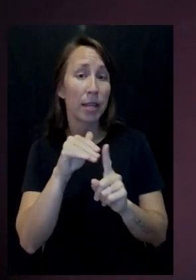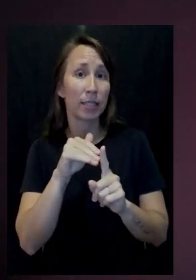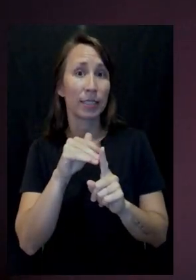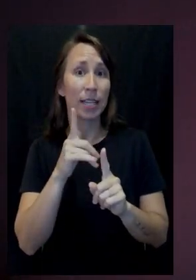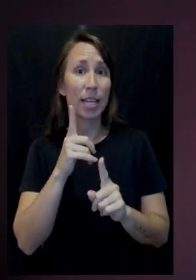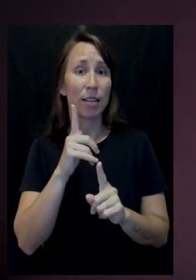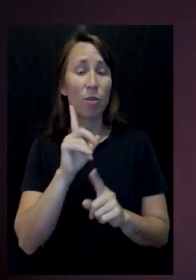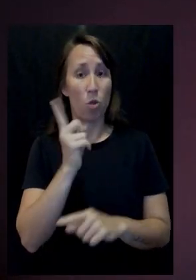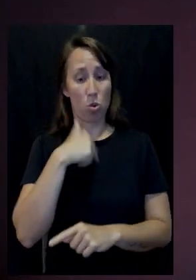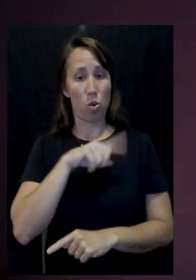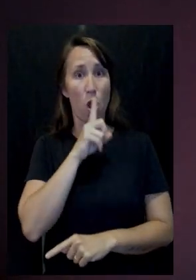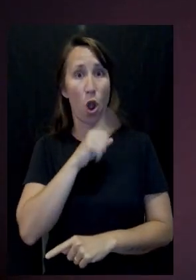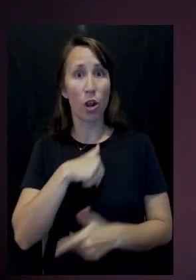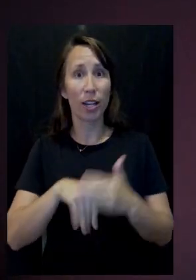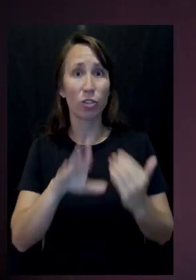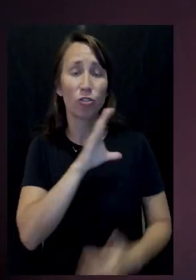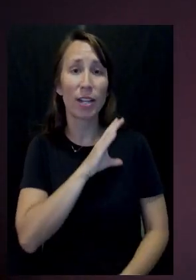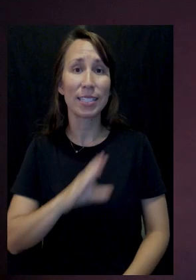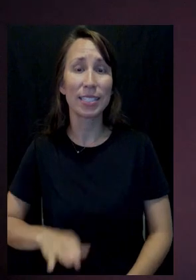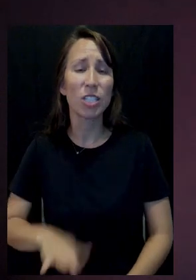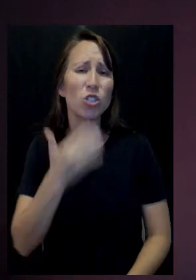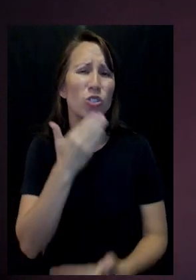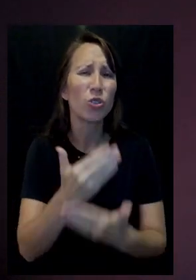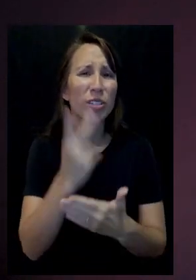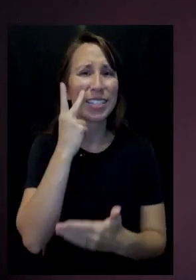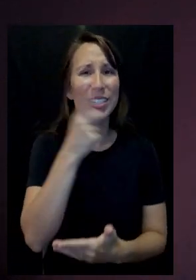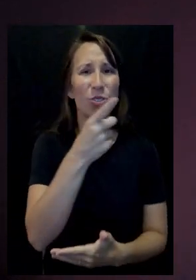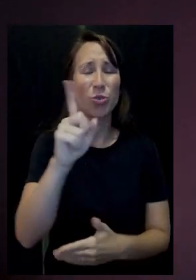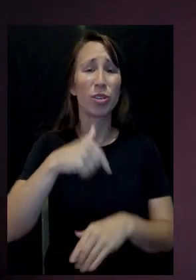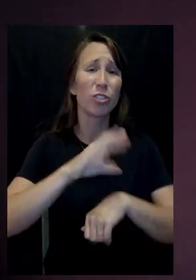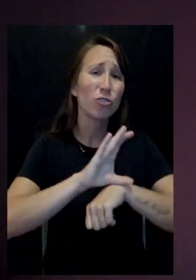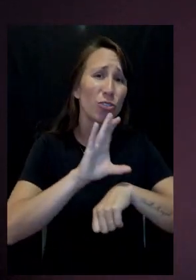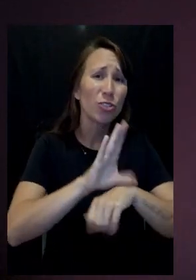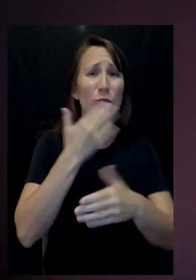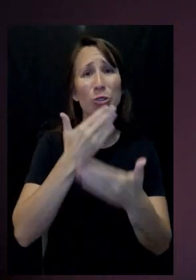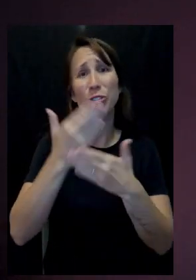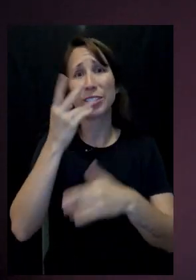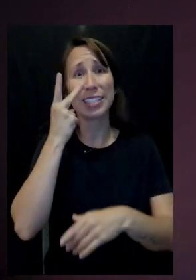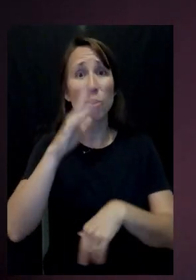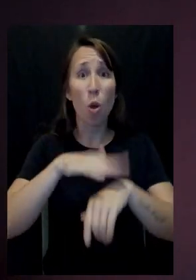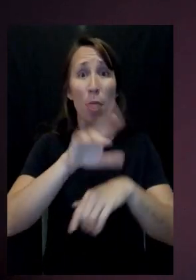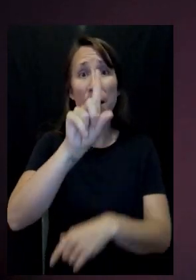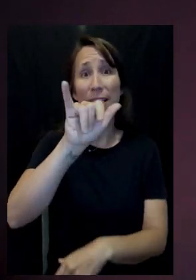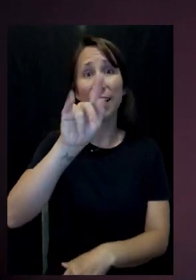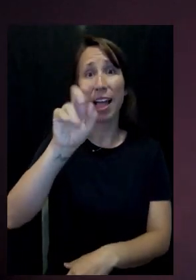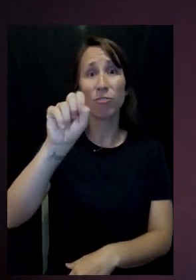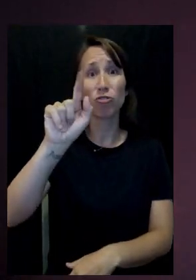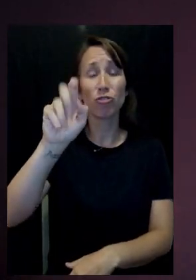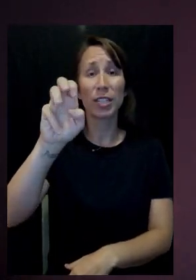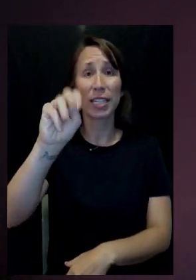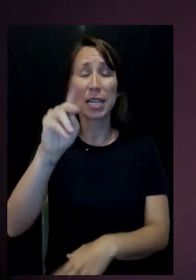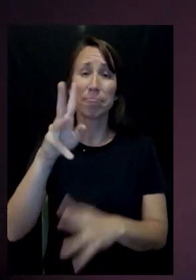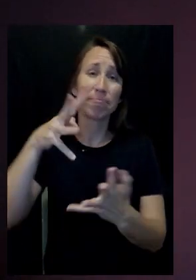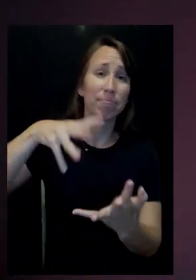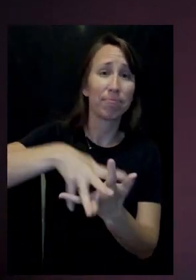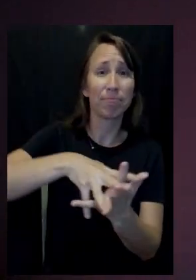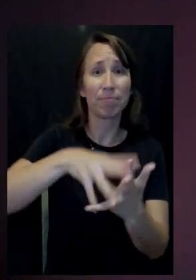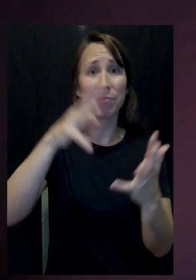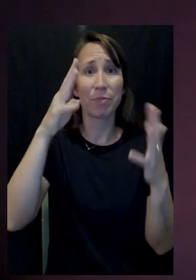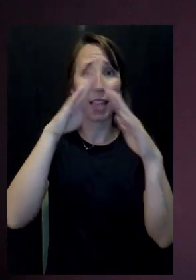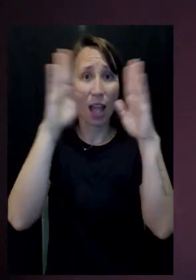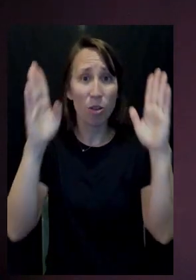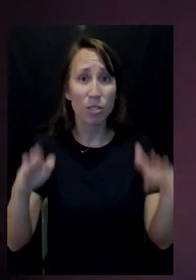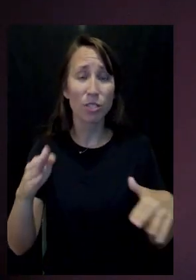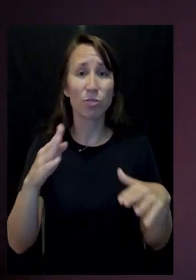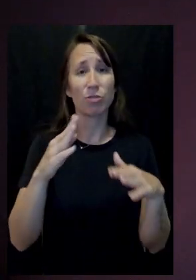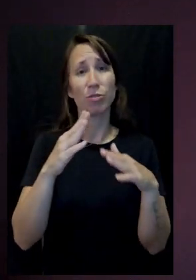key. So it's good to see you. It's good to see you in church. It's good to see you on the live stream today. It's good to see you planted in the house of the Lord